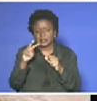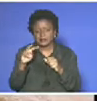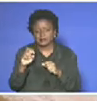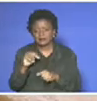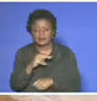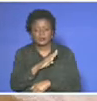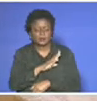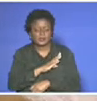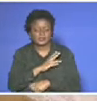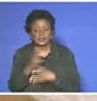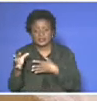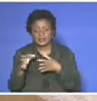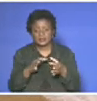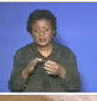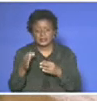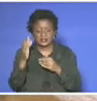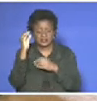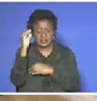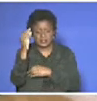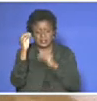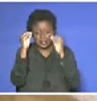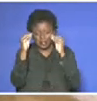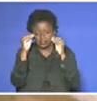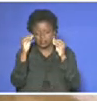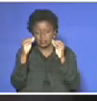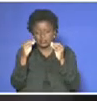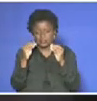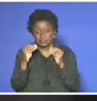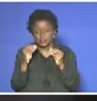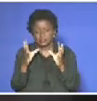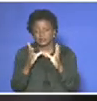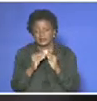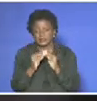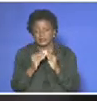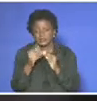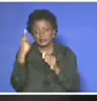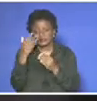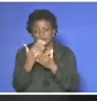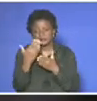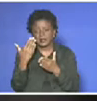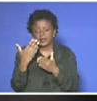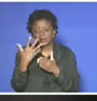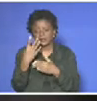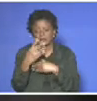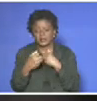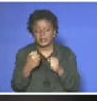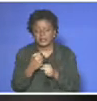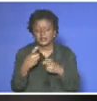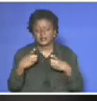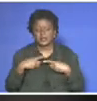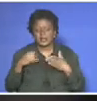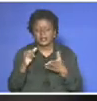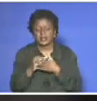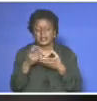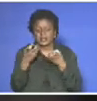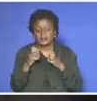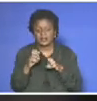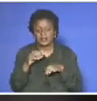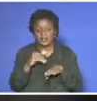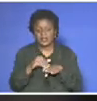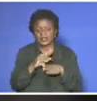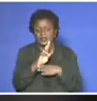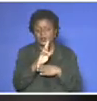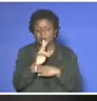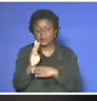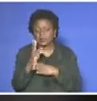year. For the last 4 years, we've held that event at UB with a live audience, large